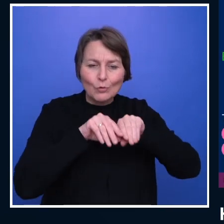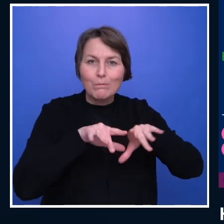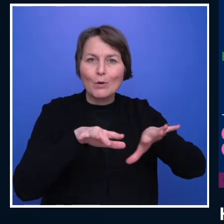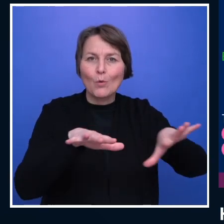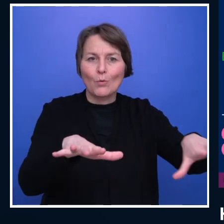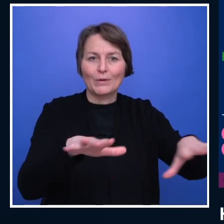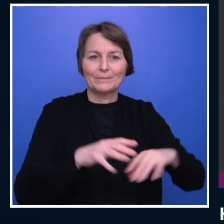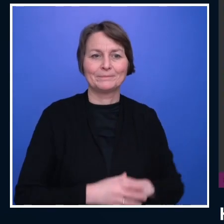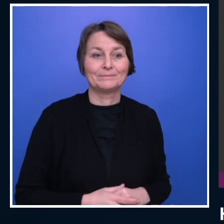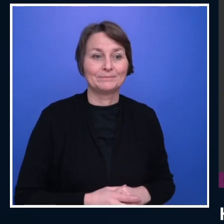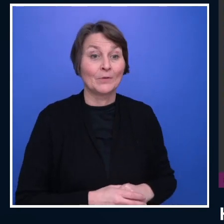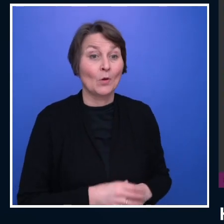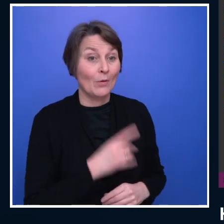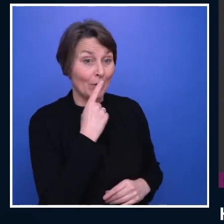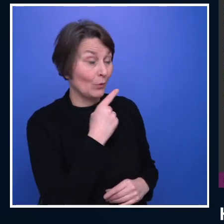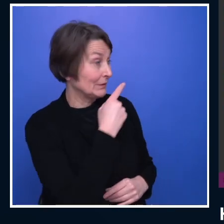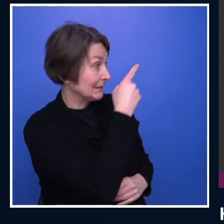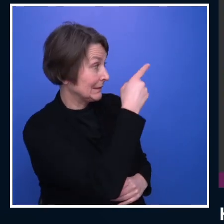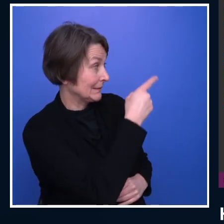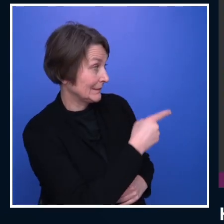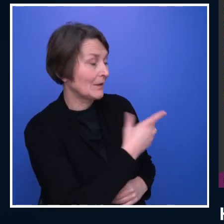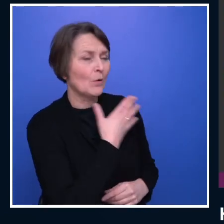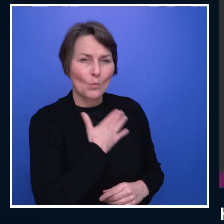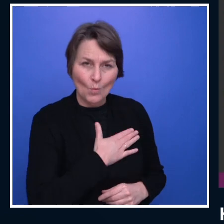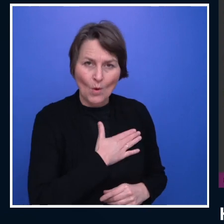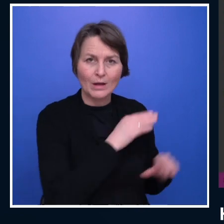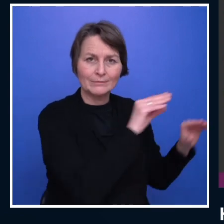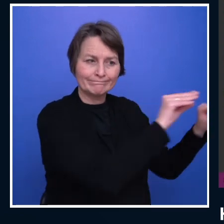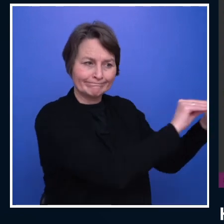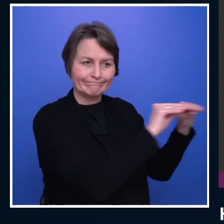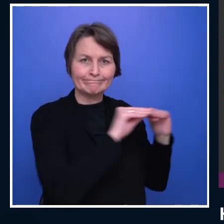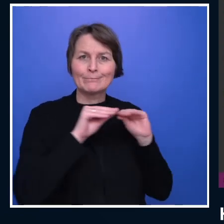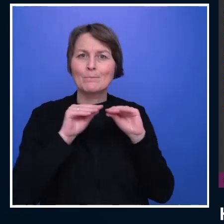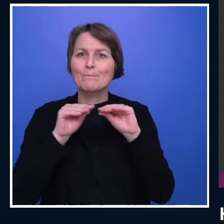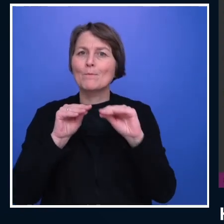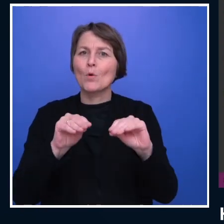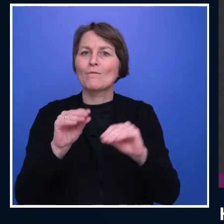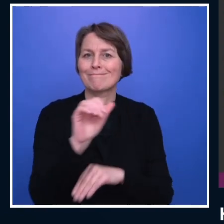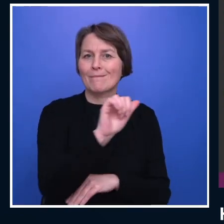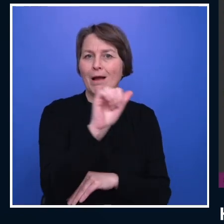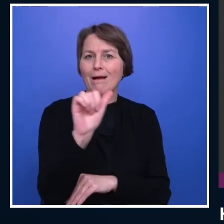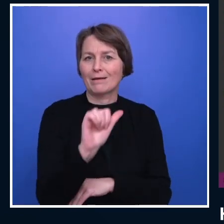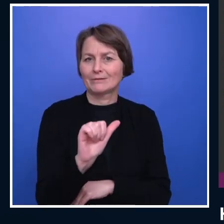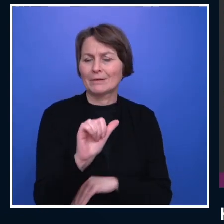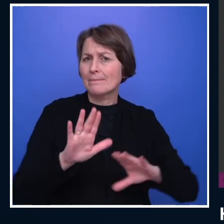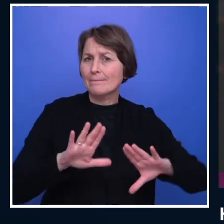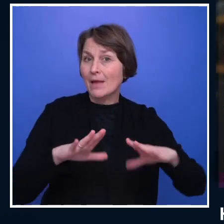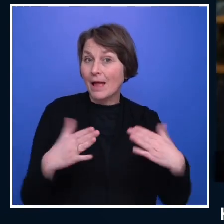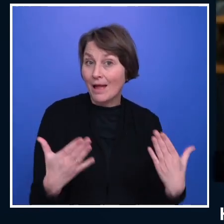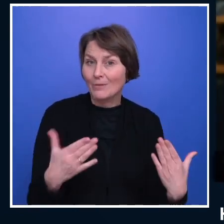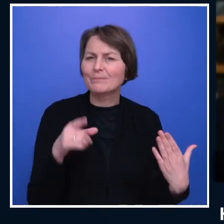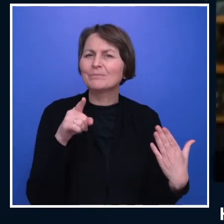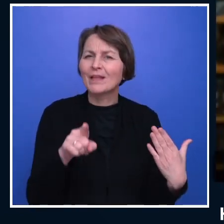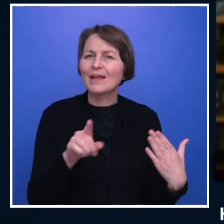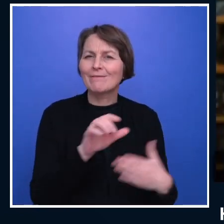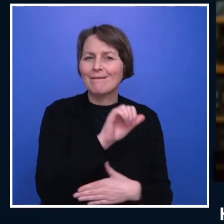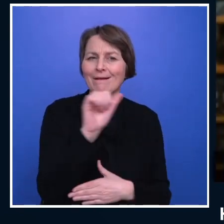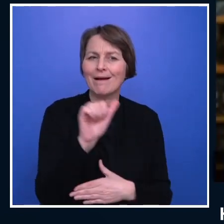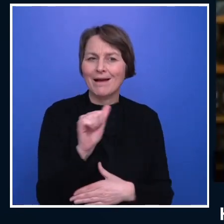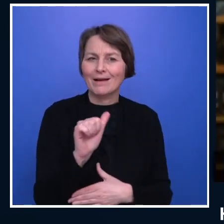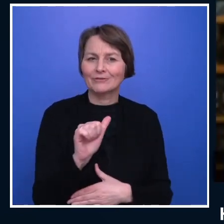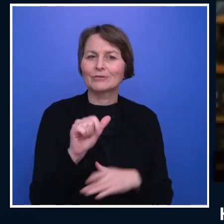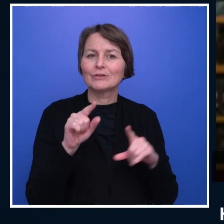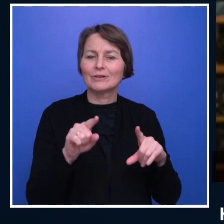So what I ended up doing was using Azure static sites, Azure static web